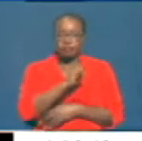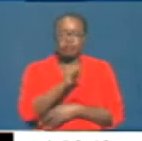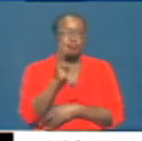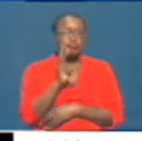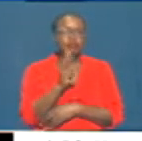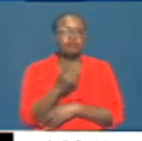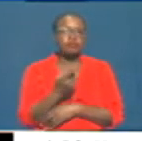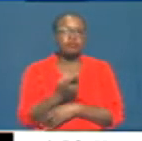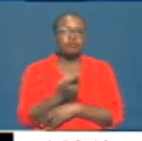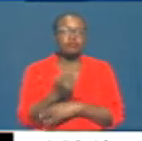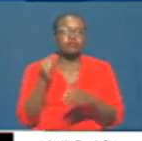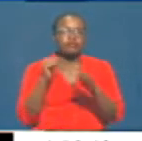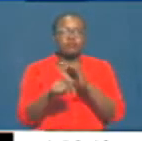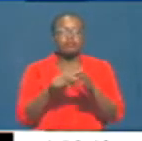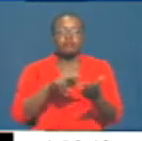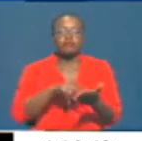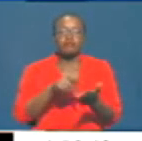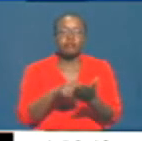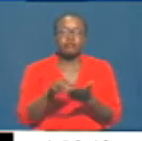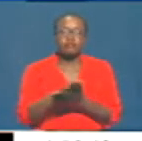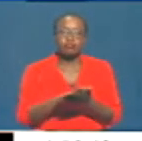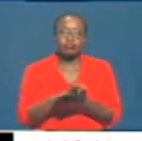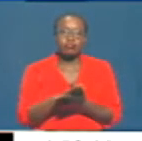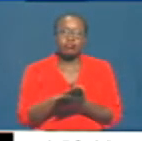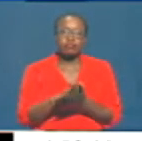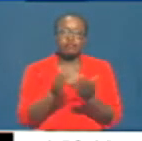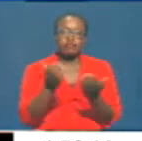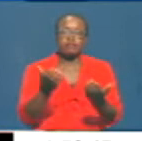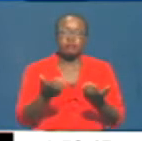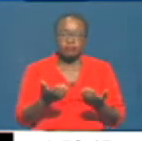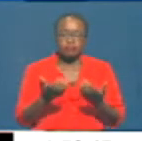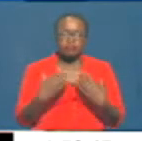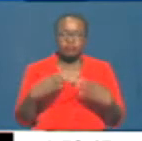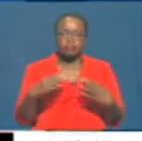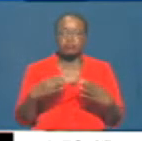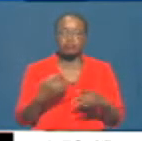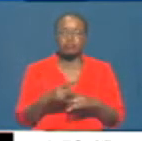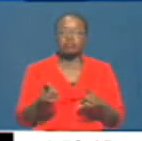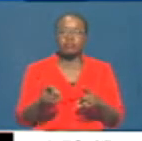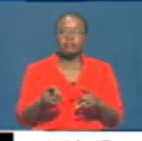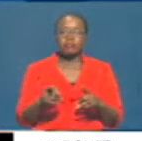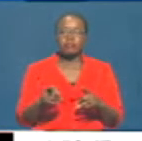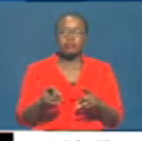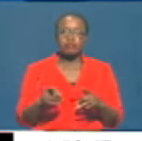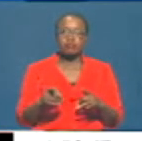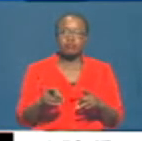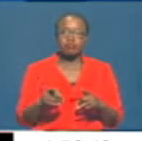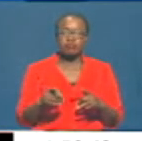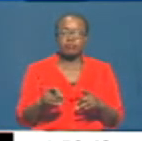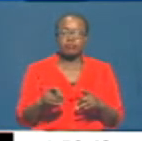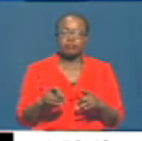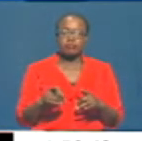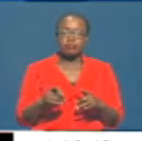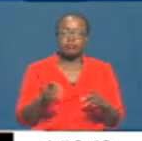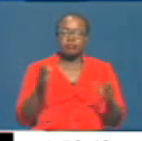we assess projects on the basis of the needs of the people. But the criteria are the same all